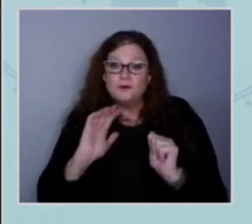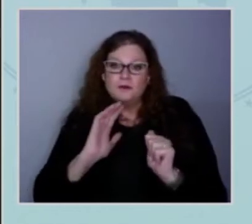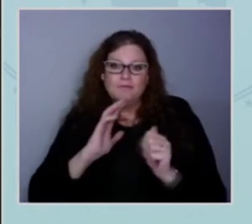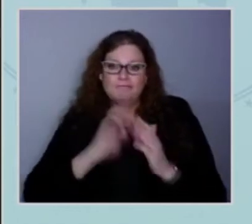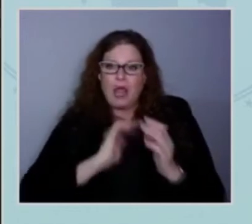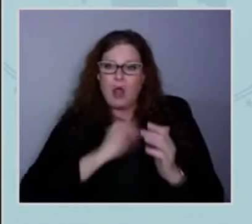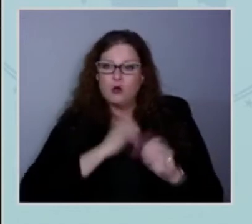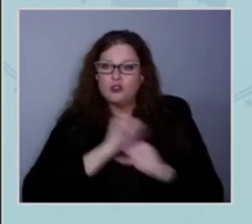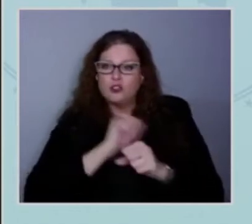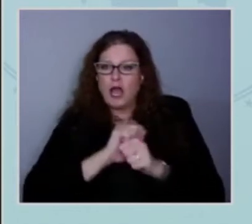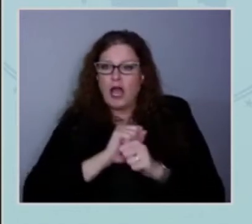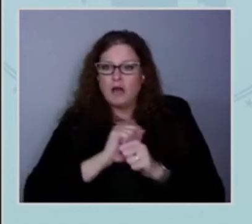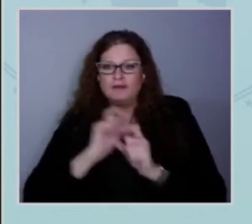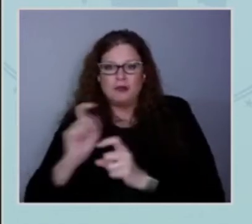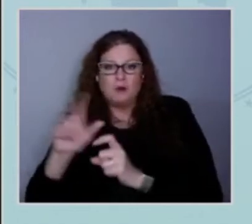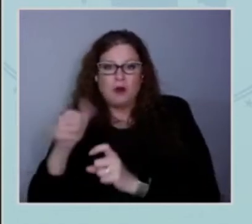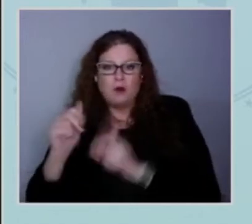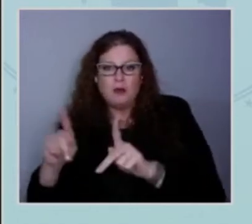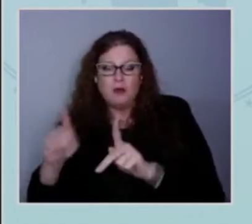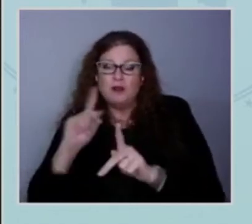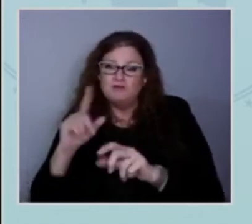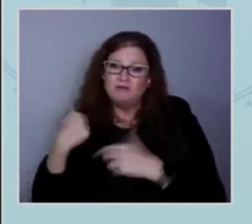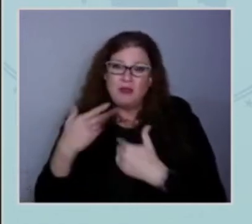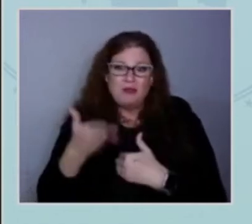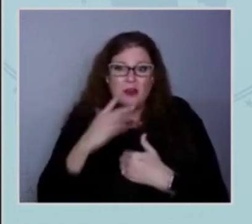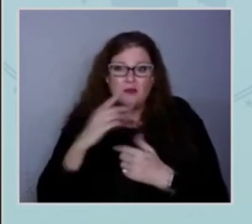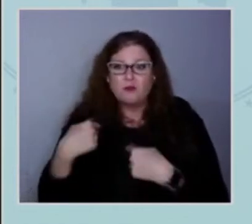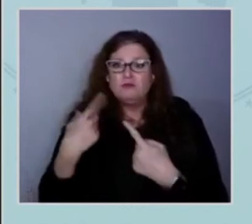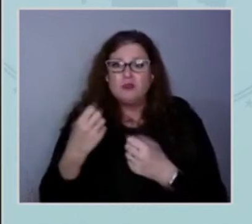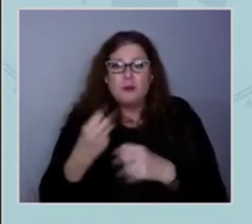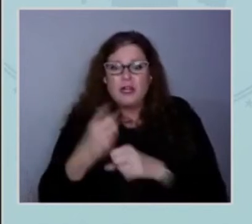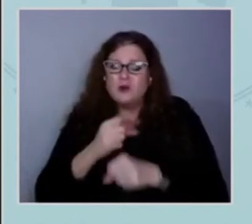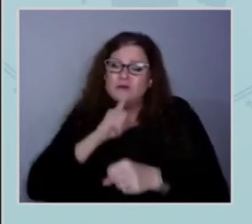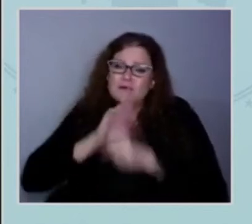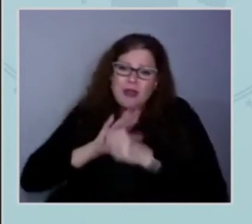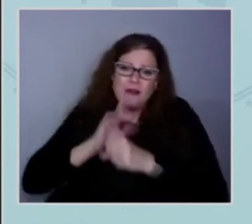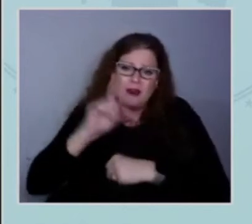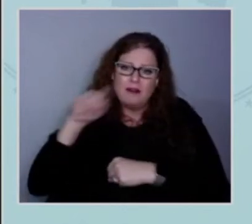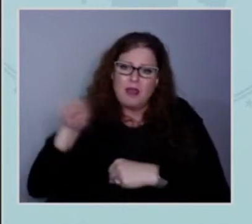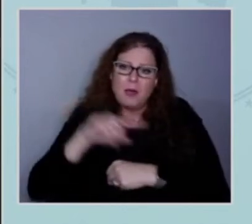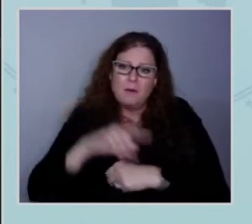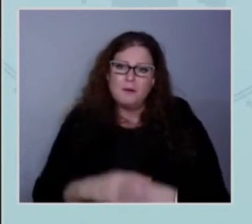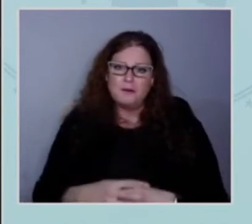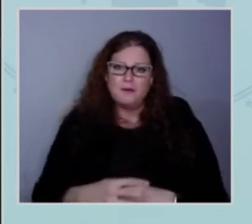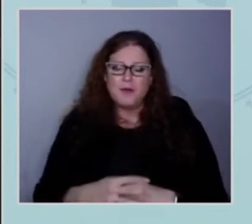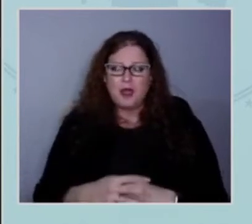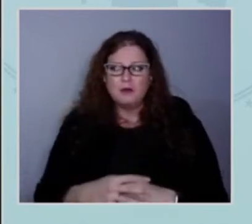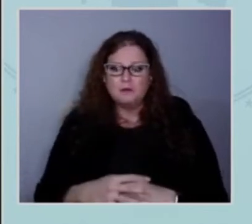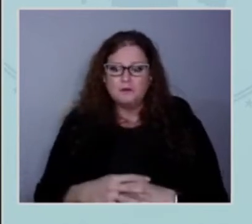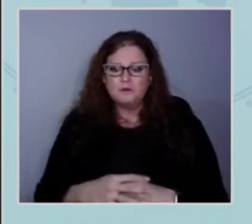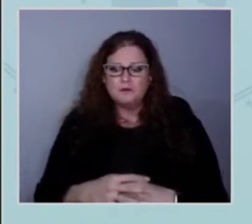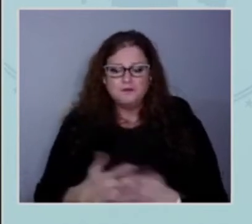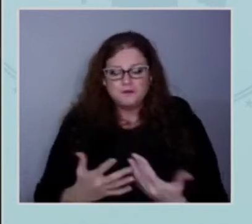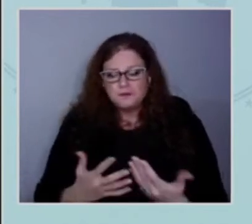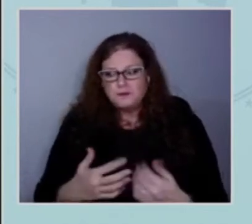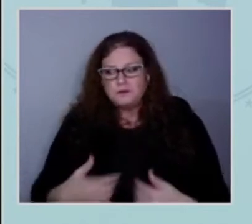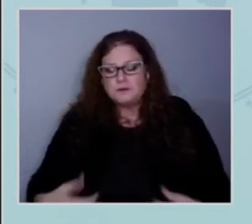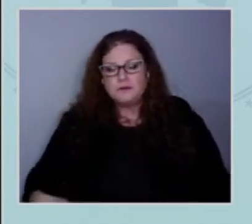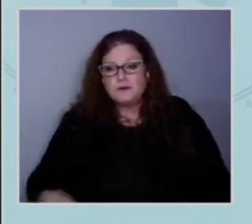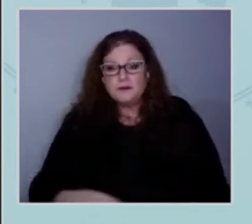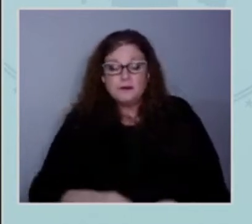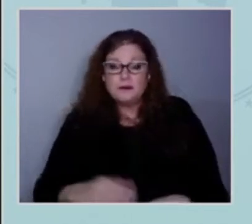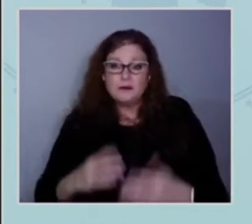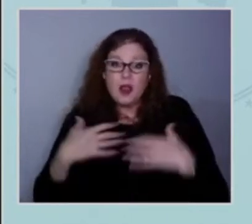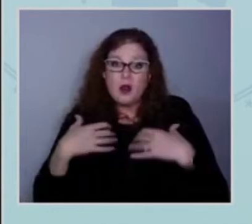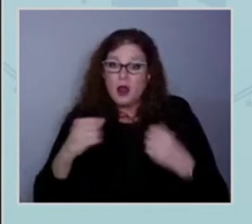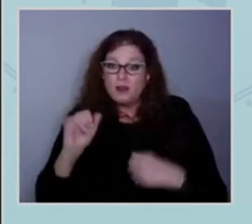that they don't try and, take our jobs away from us, that we've been there for so many years and we've been so dedicated to